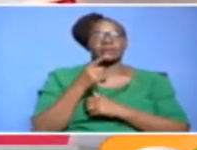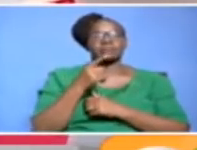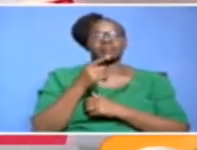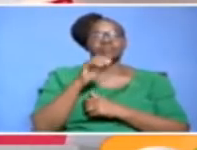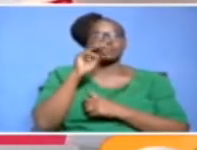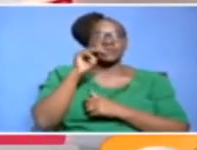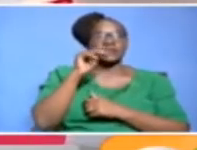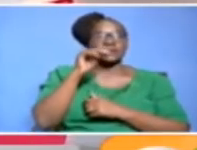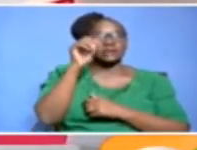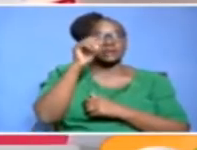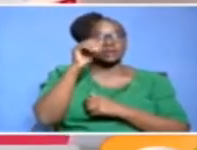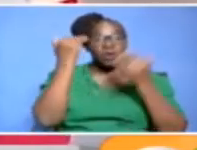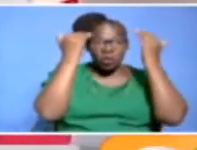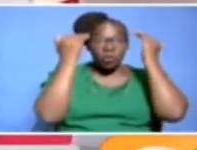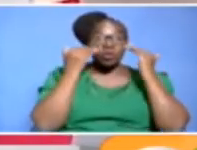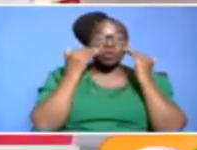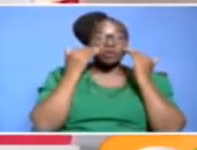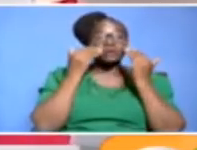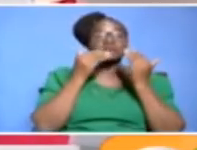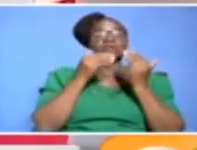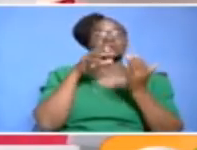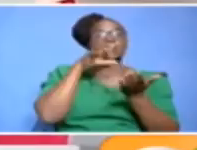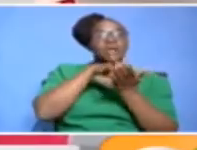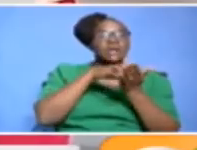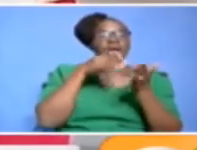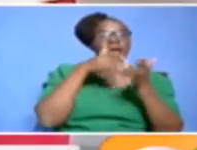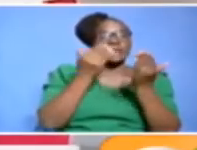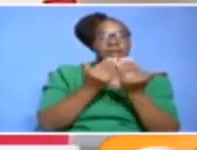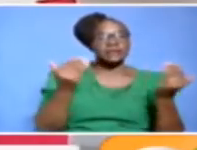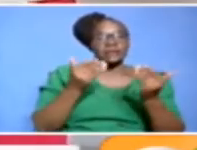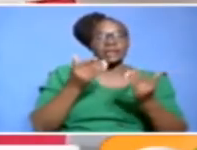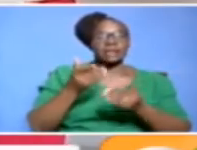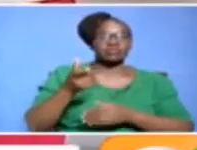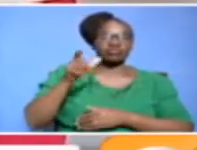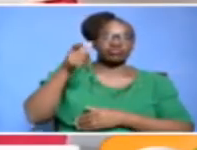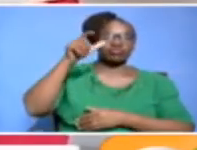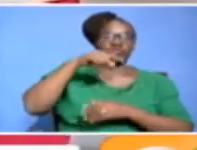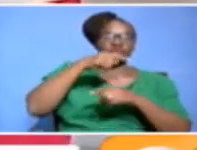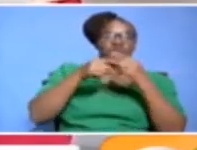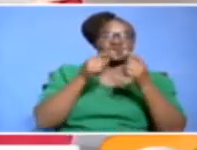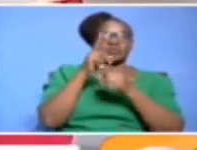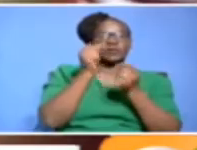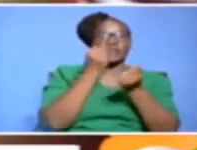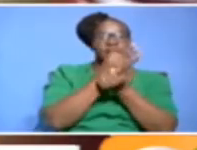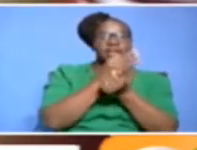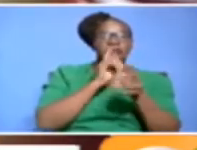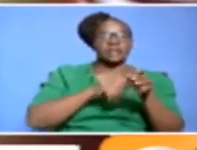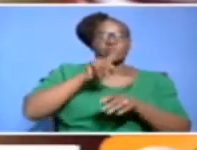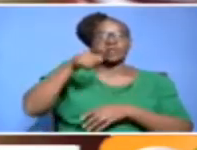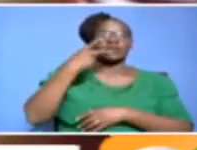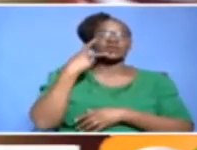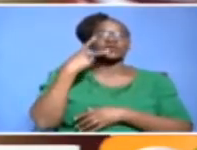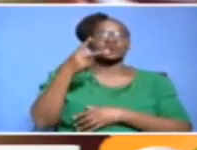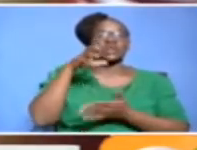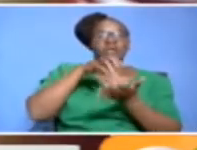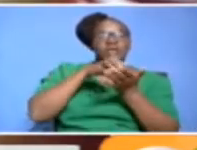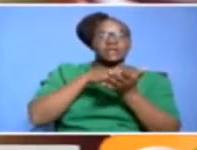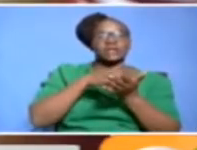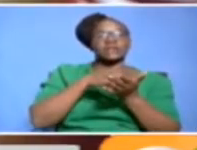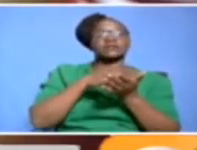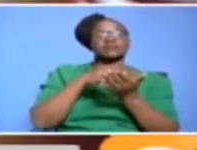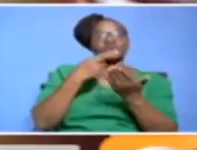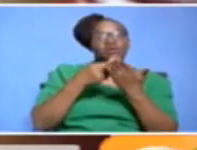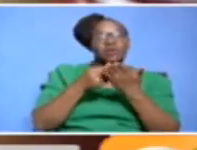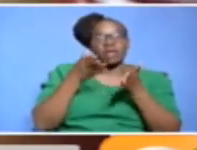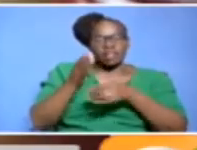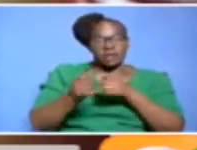Court, criminal cases filed against children have been on the rise from 2013, when 1,200 cases were recorded, to this